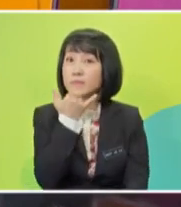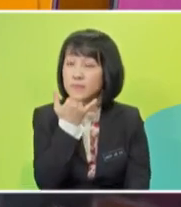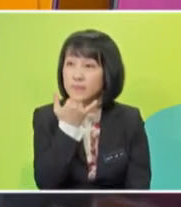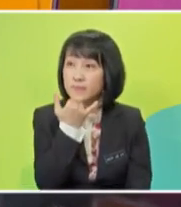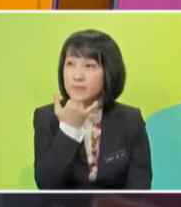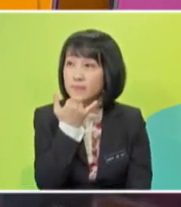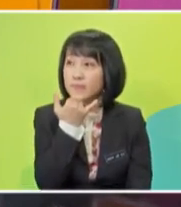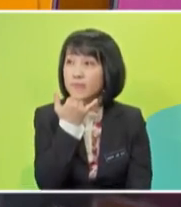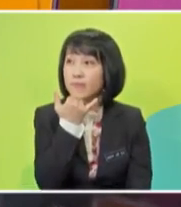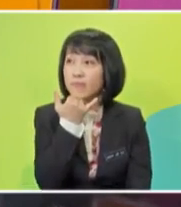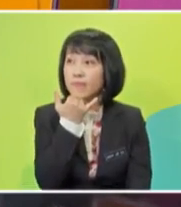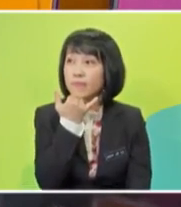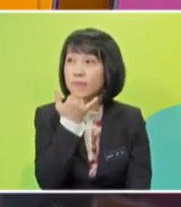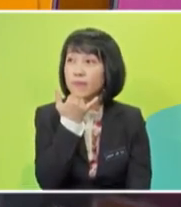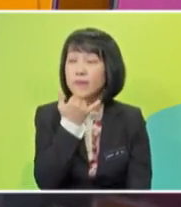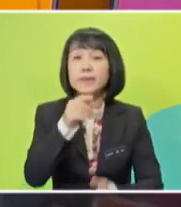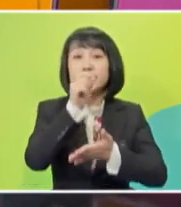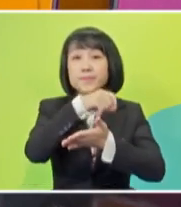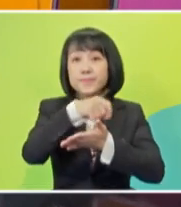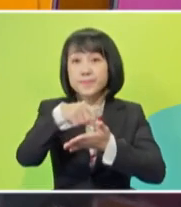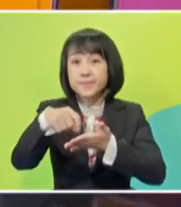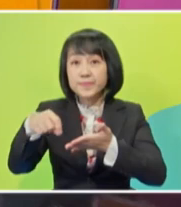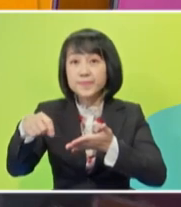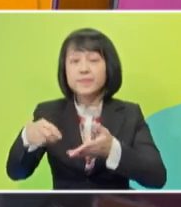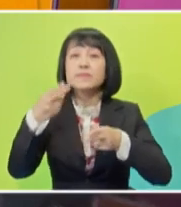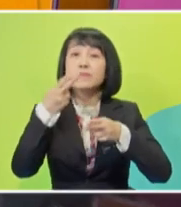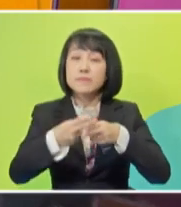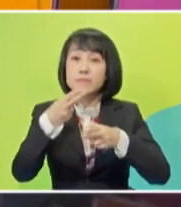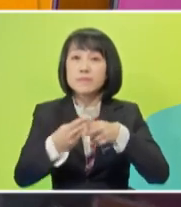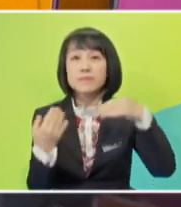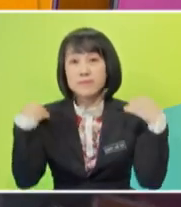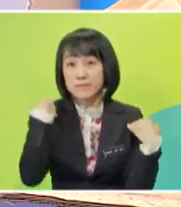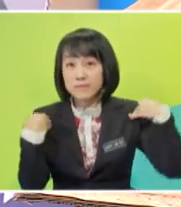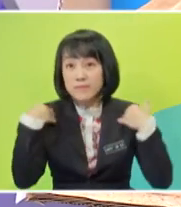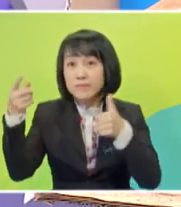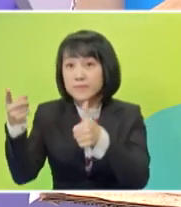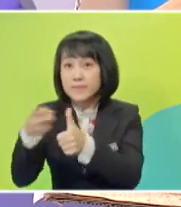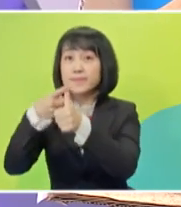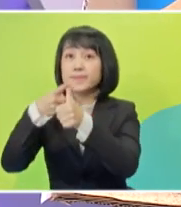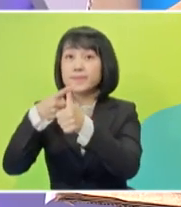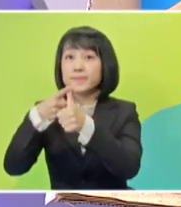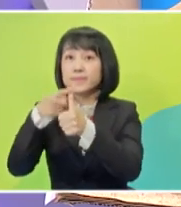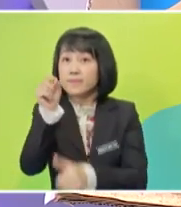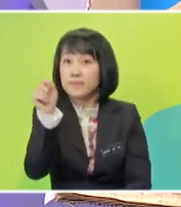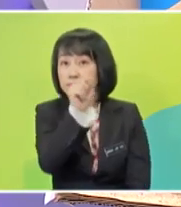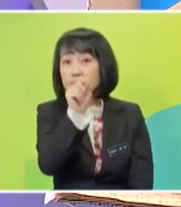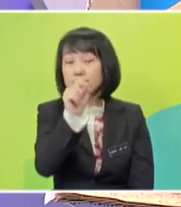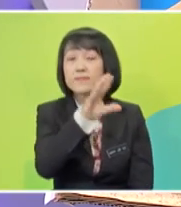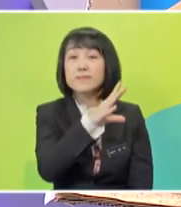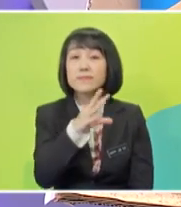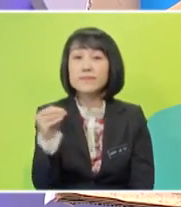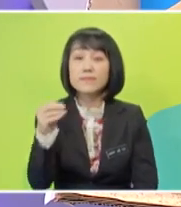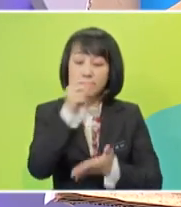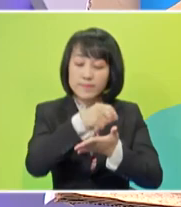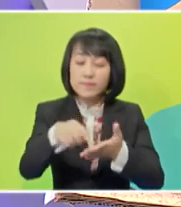what I want you to do. I want you to write, okay, the name of the animal first, then you can put a dash here and write down